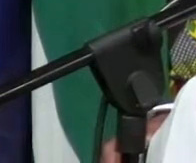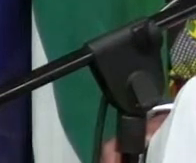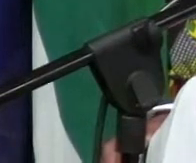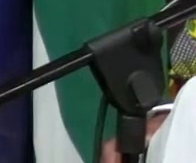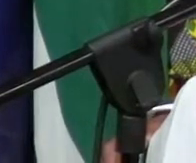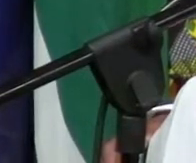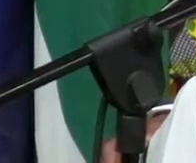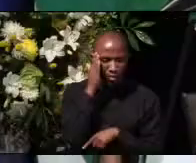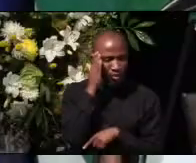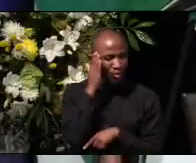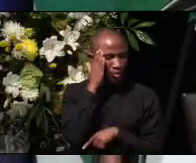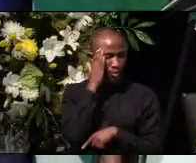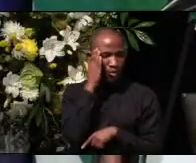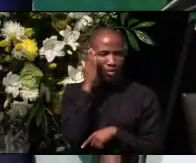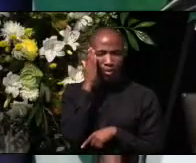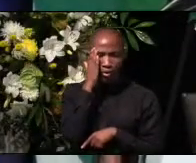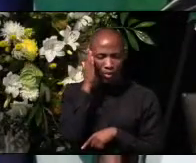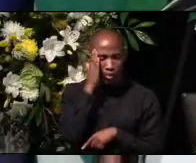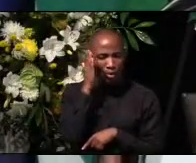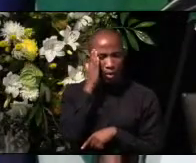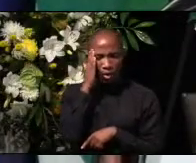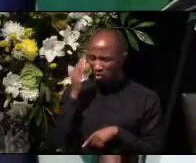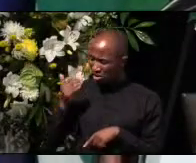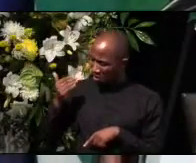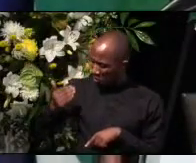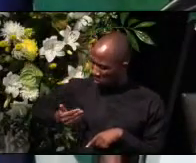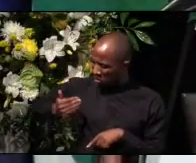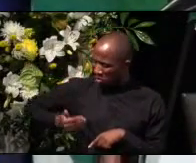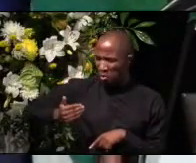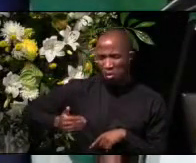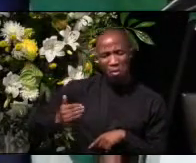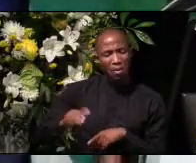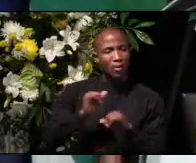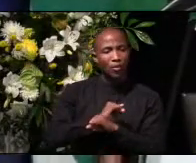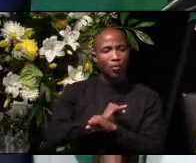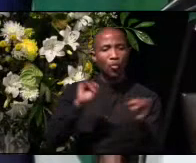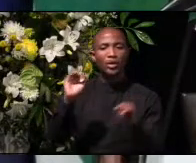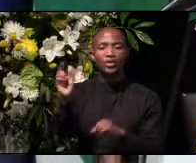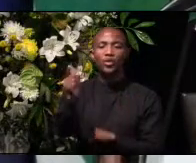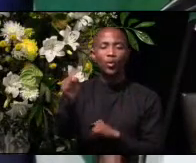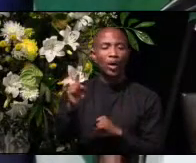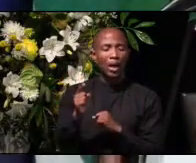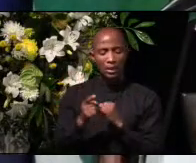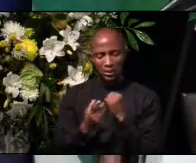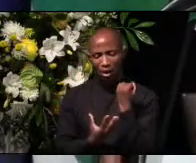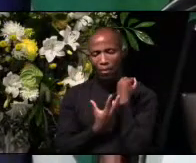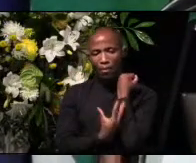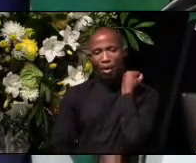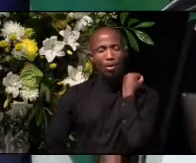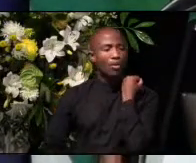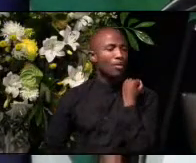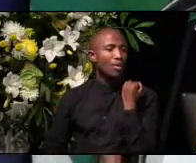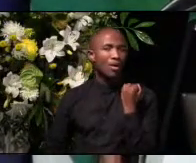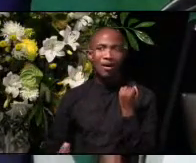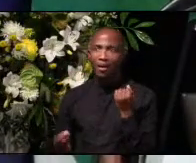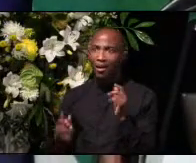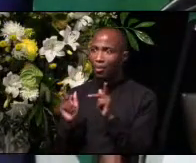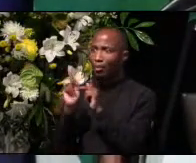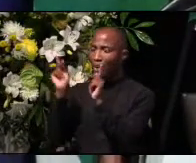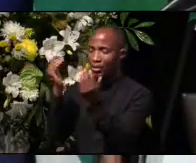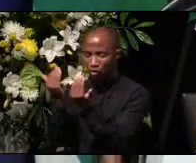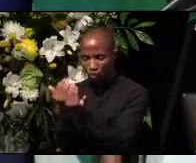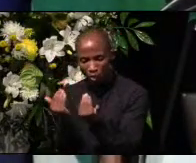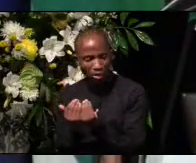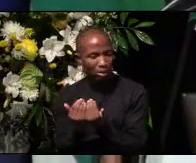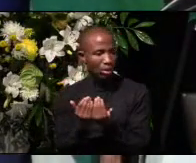continuing to experience Untold levels of poverty our Public Schools our hospitals